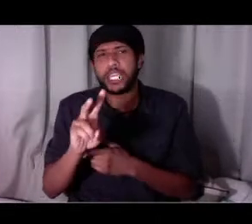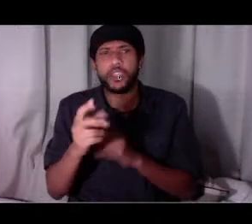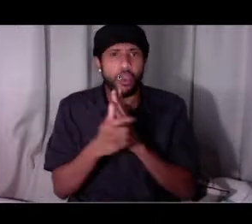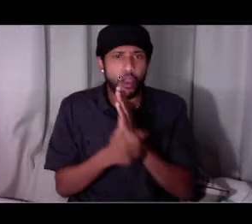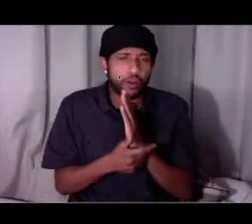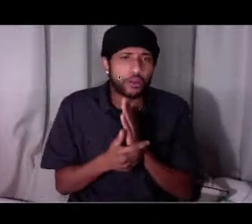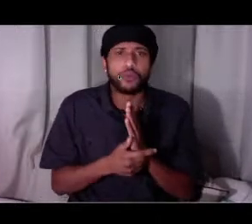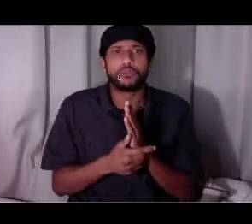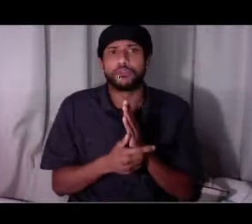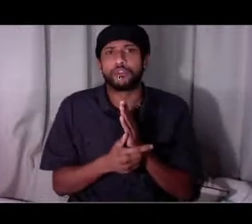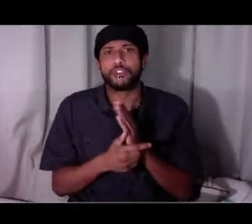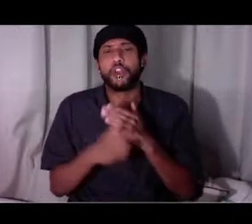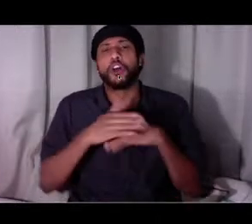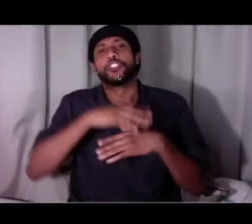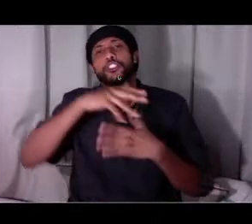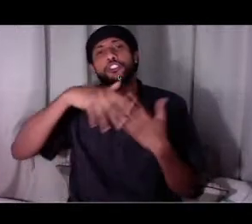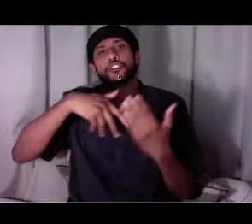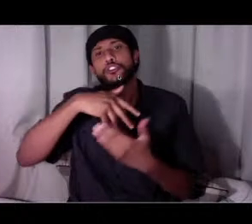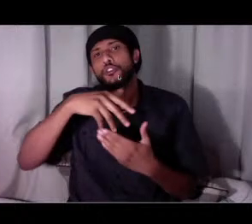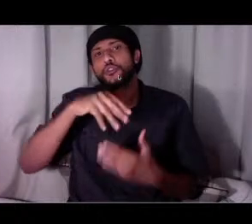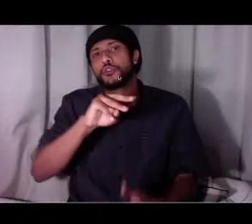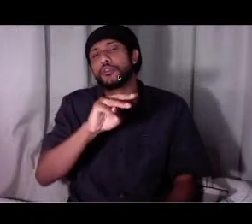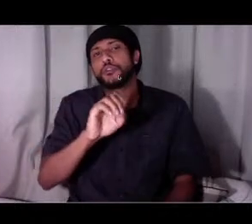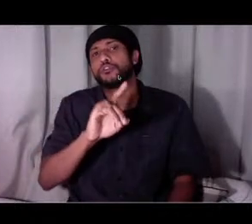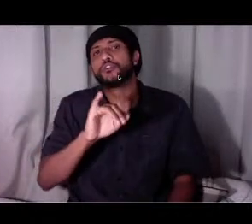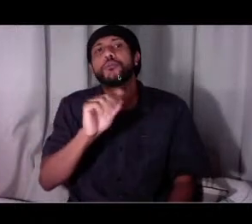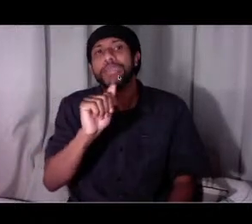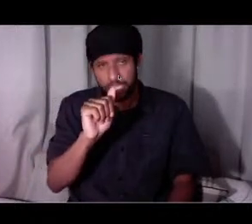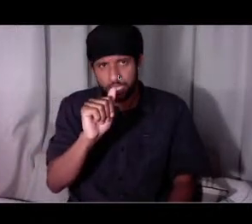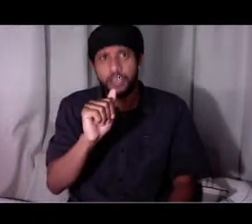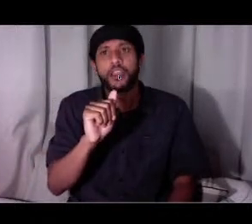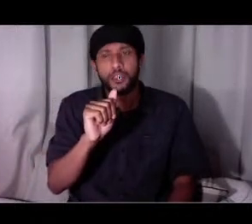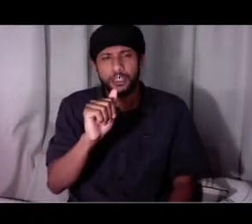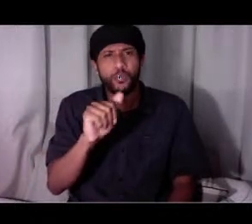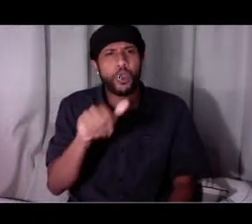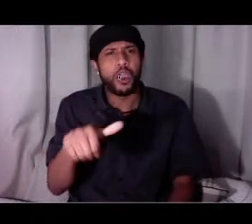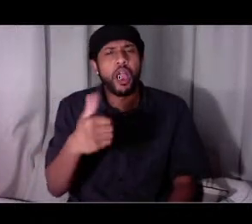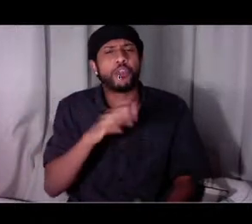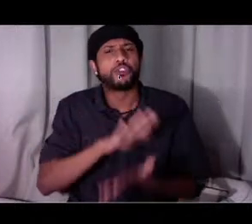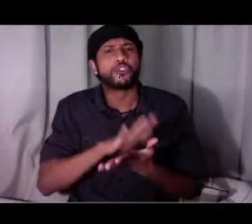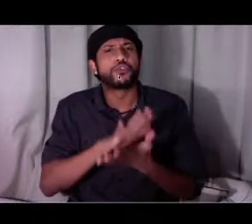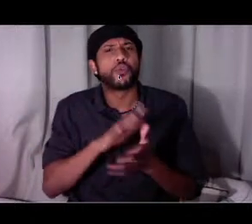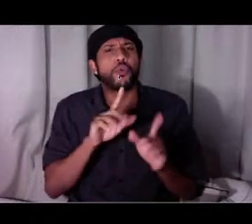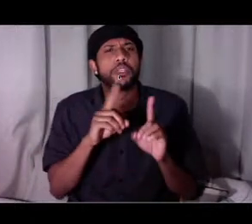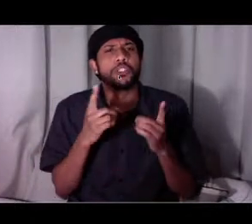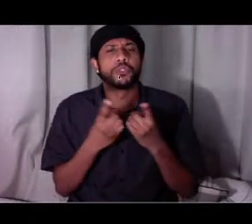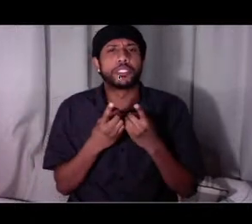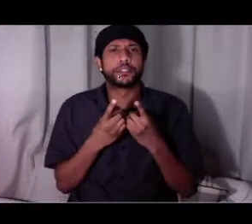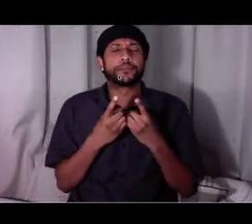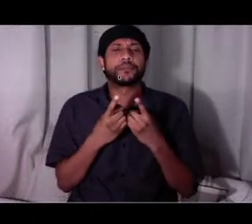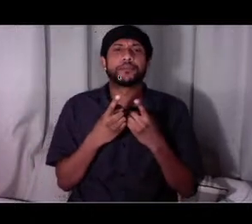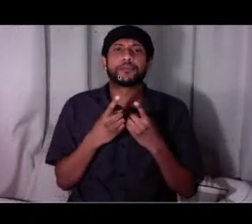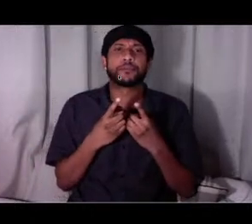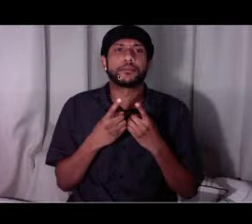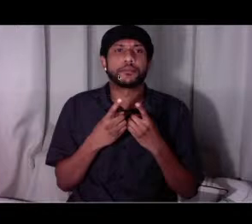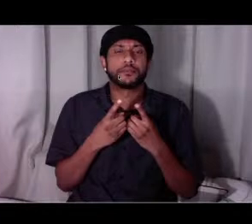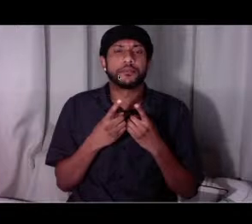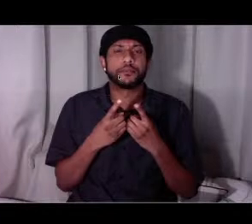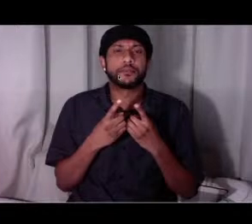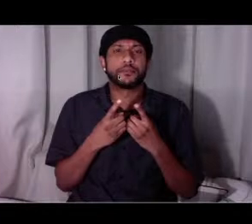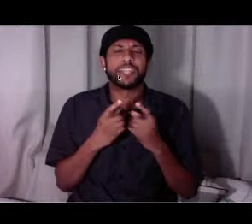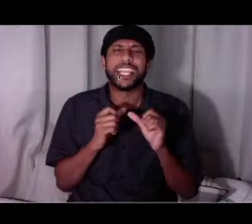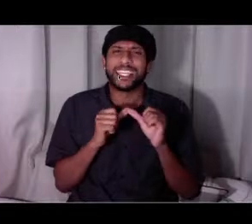articles uh on social media where other school districts